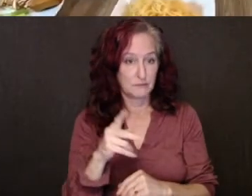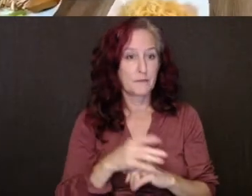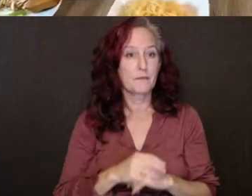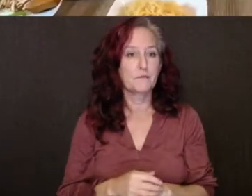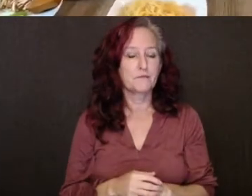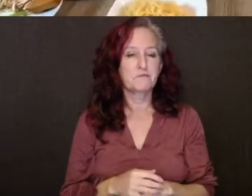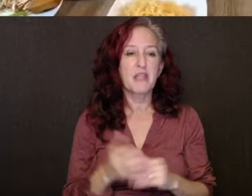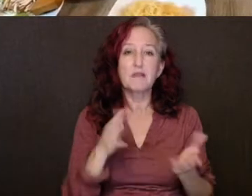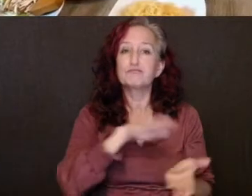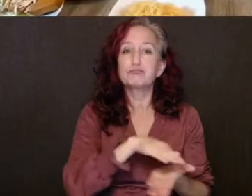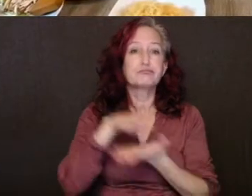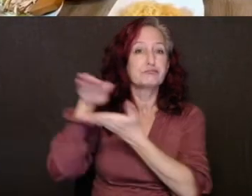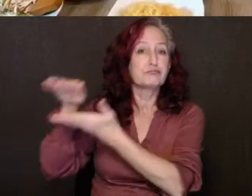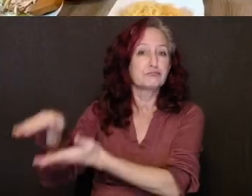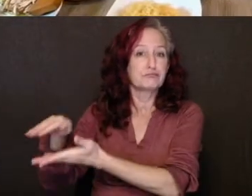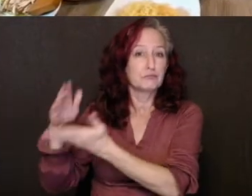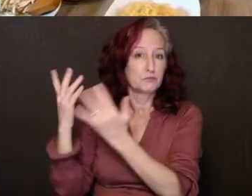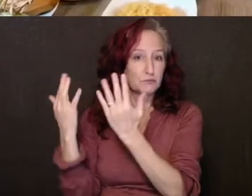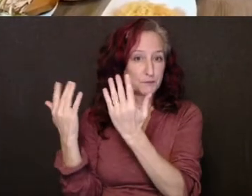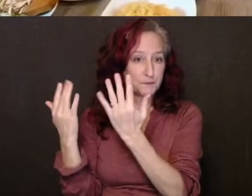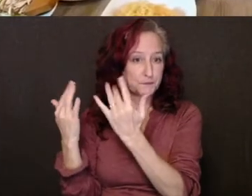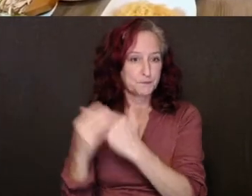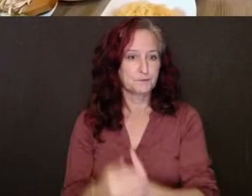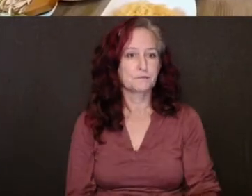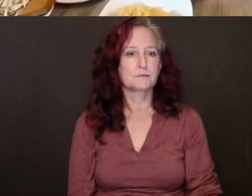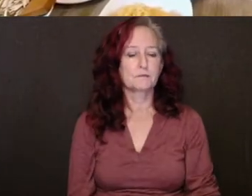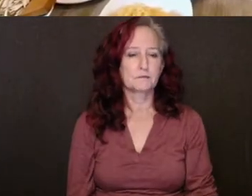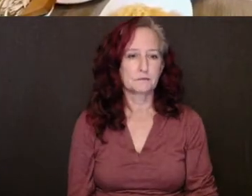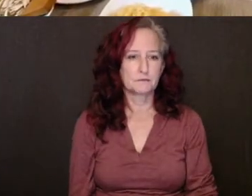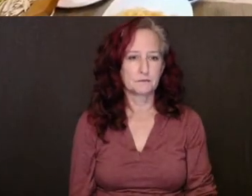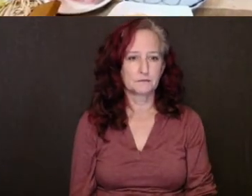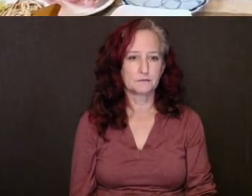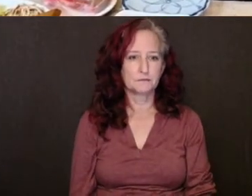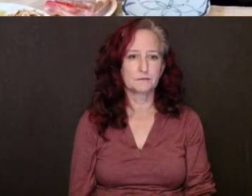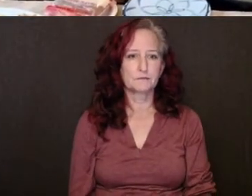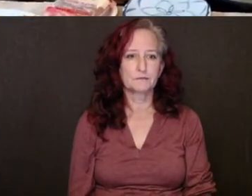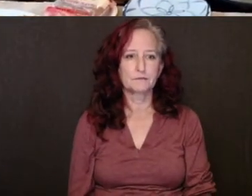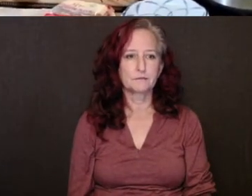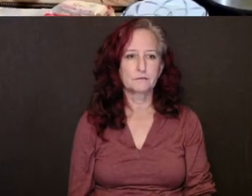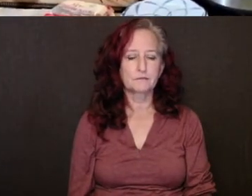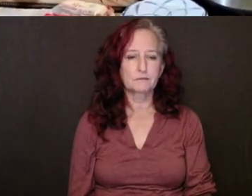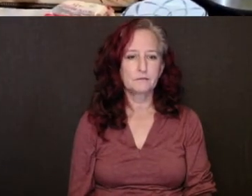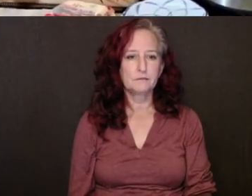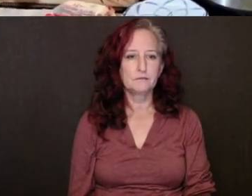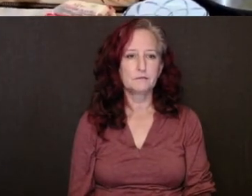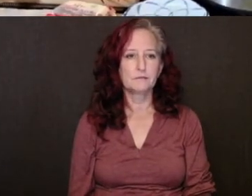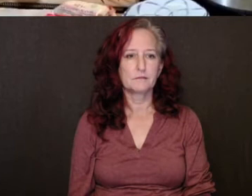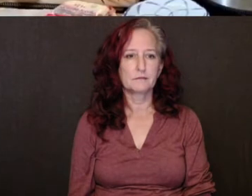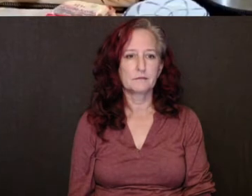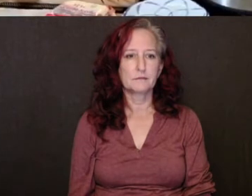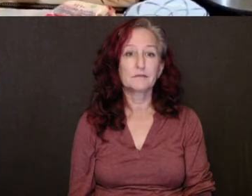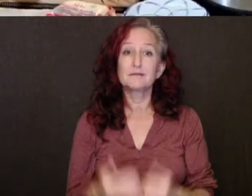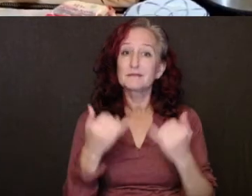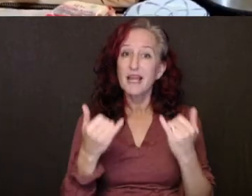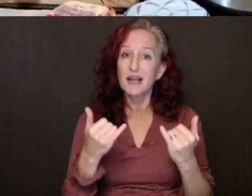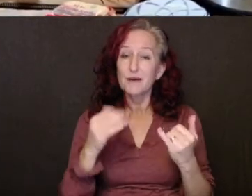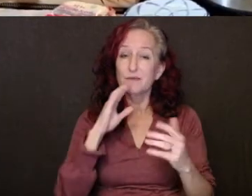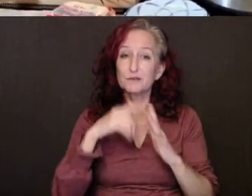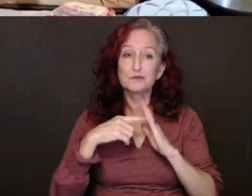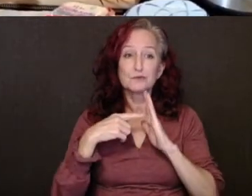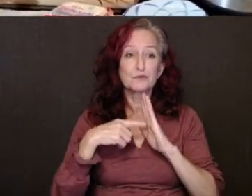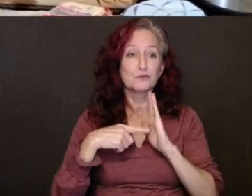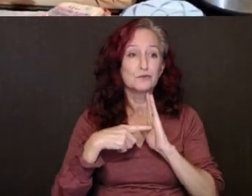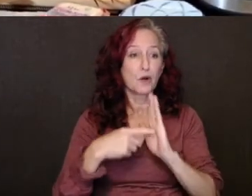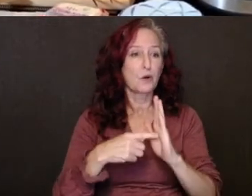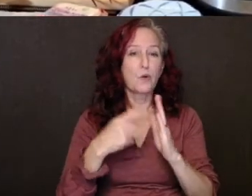use wheat flour noodle. And I pan fry this into the frying pan right here, okay? Until the golden brown, like